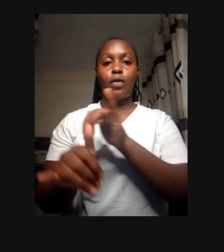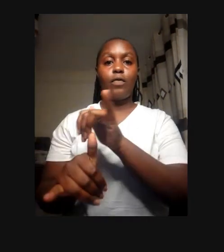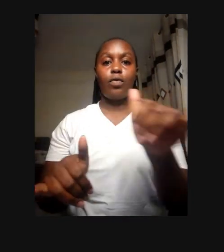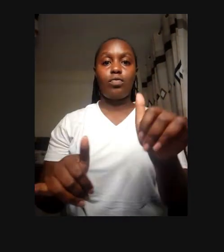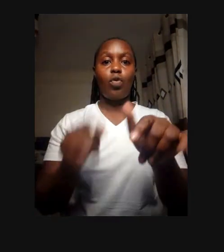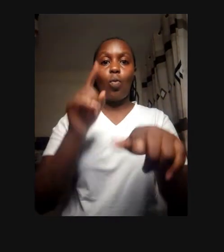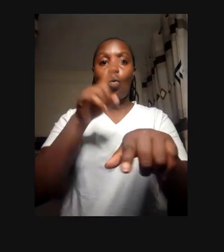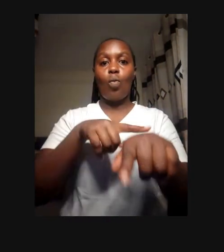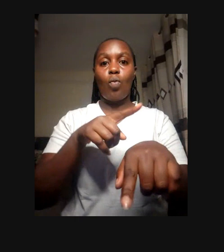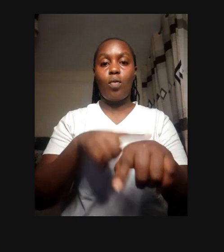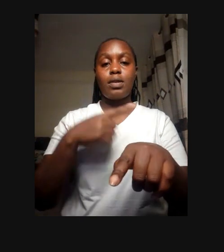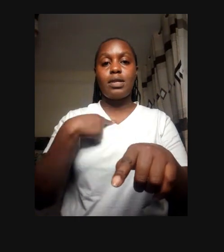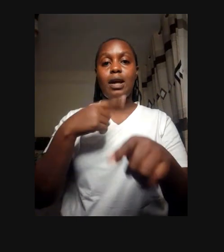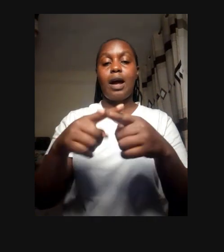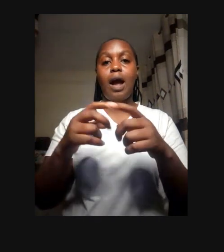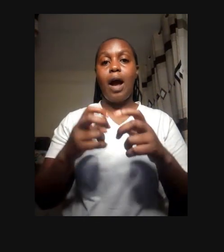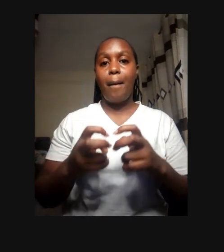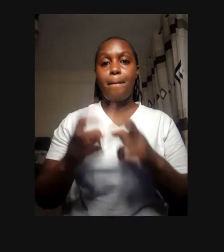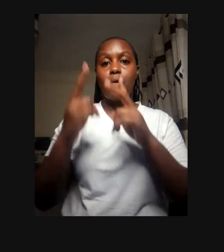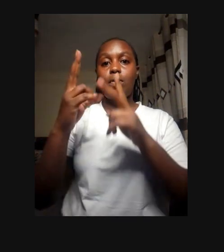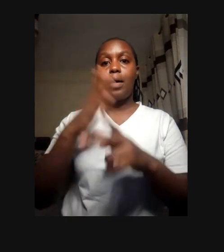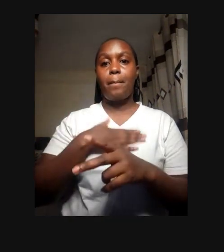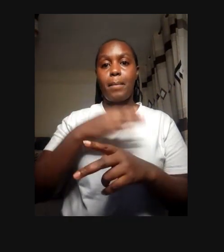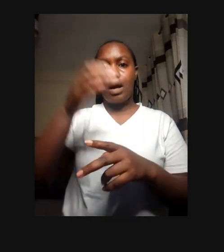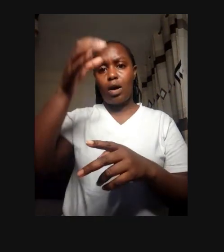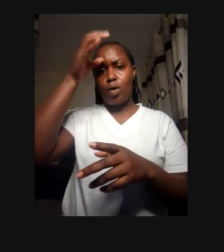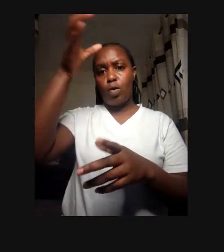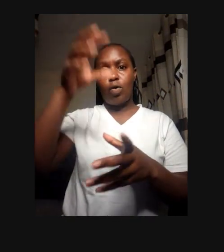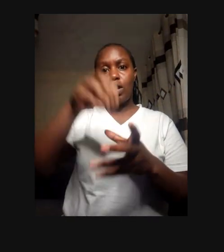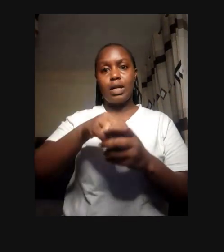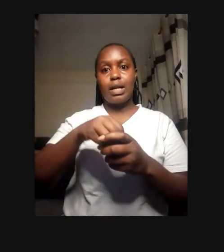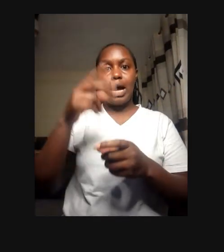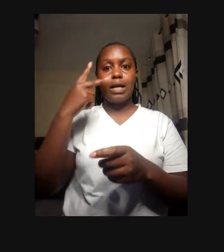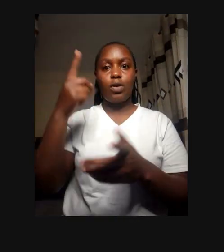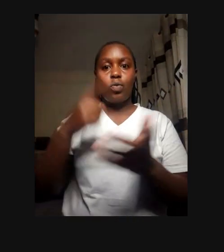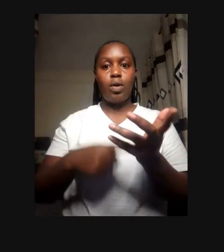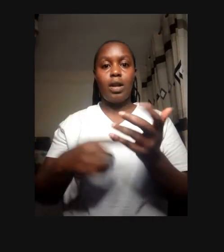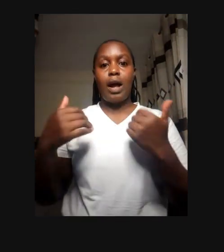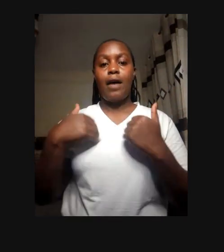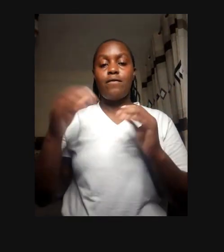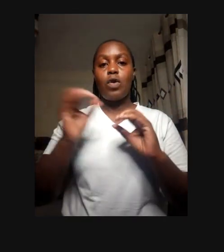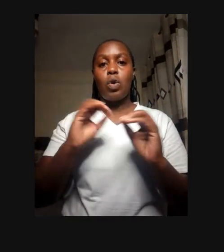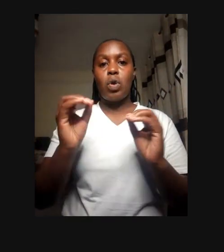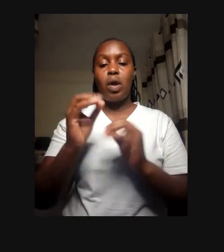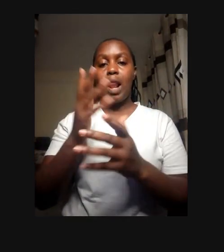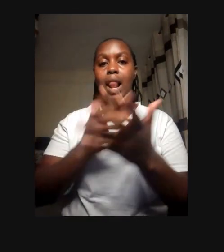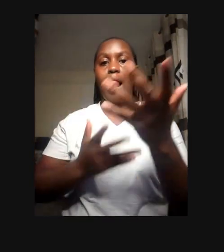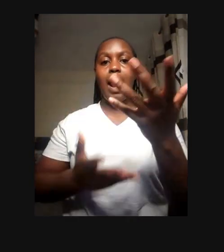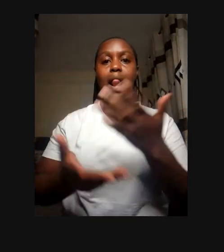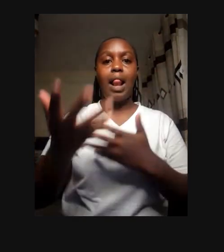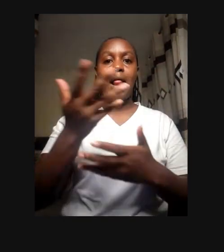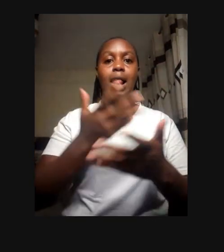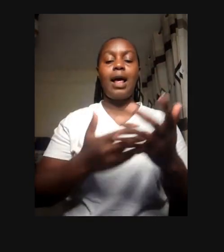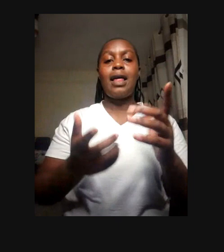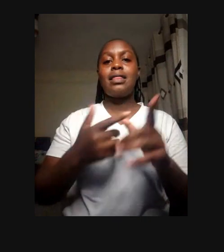my content, I find like I have no interaction. I will either pull it down